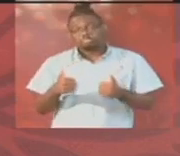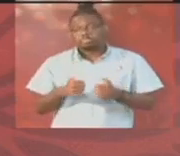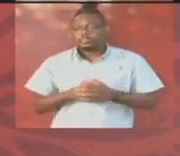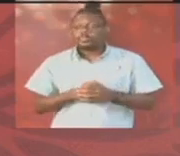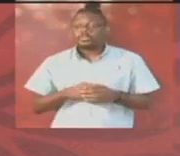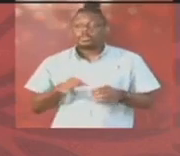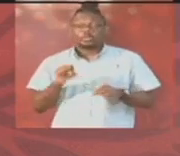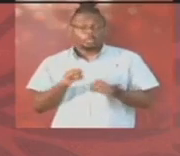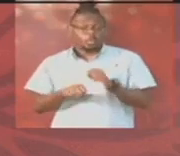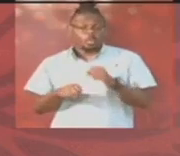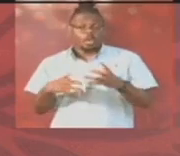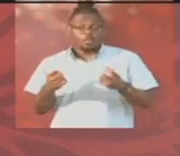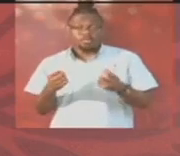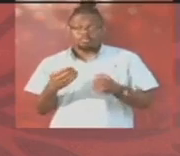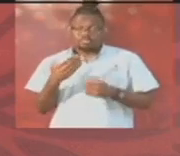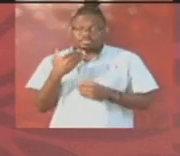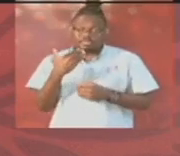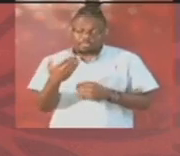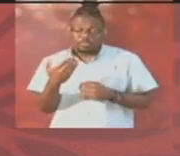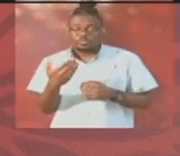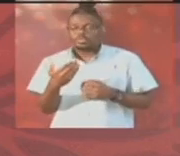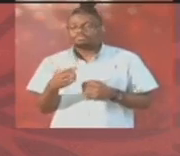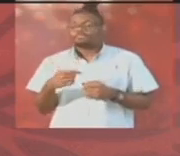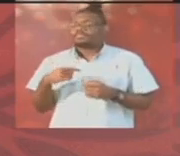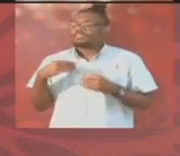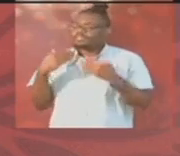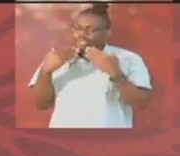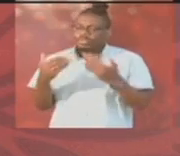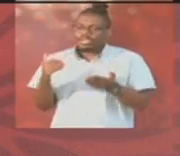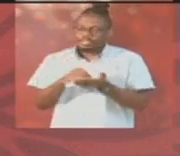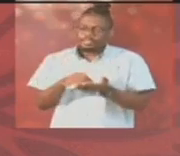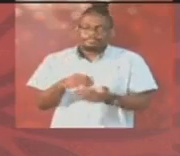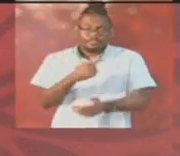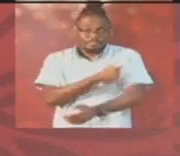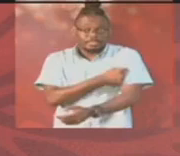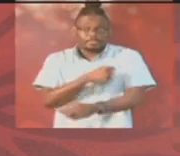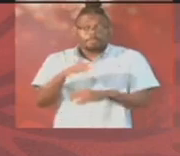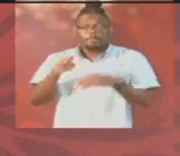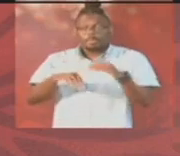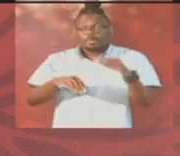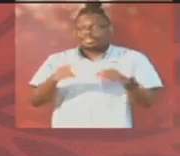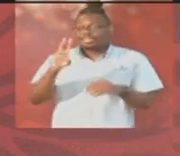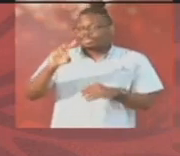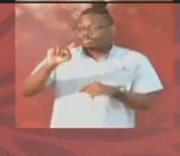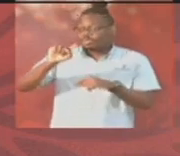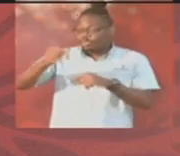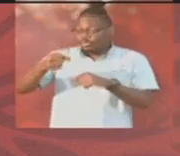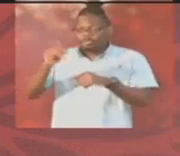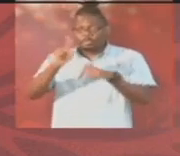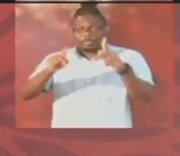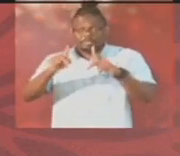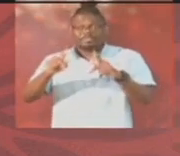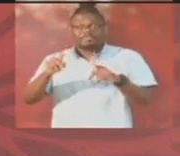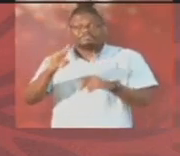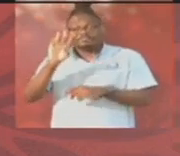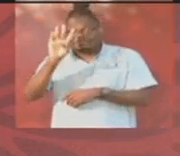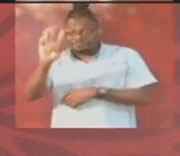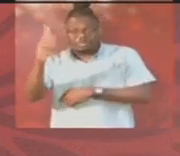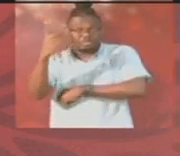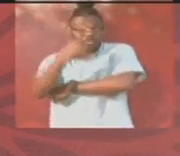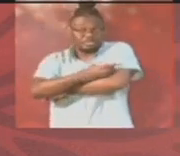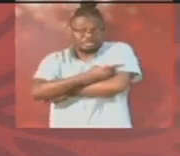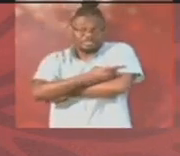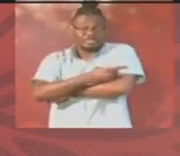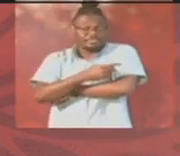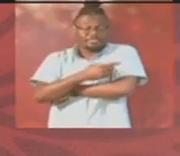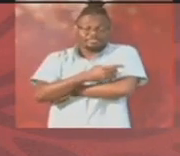to emphasize that vaccinating over 6,000 persons in 4 days in an orderly fashion is certainly not an